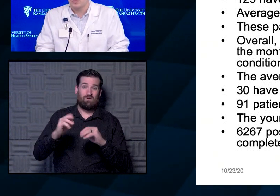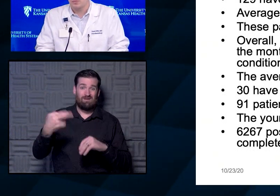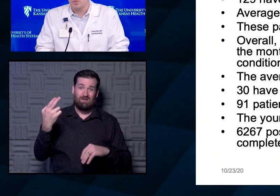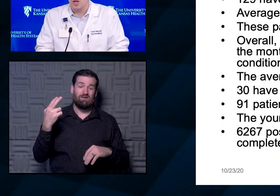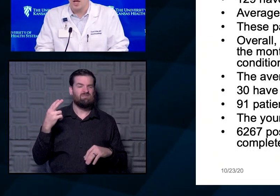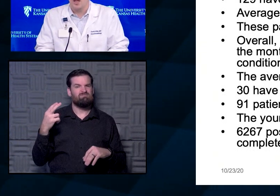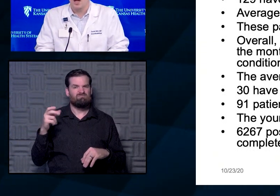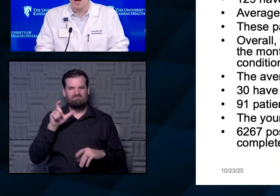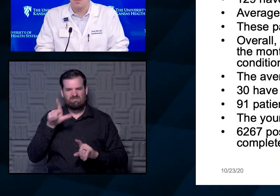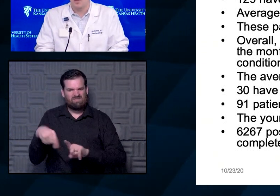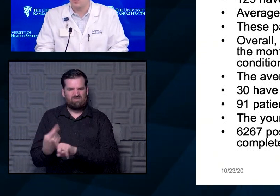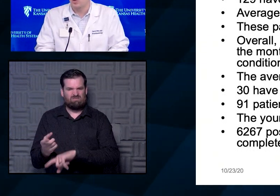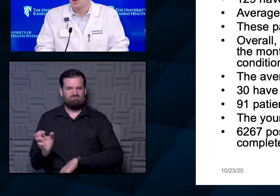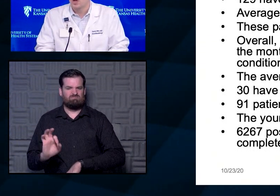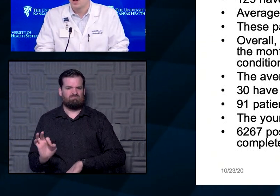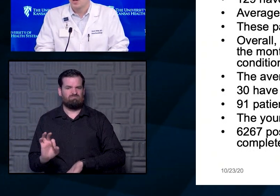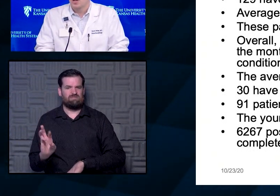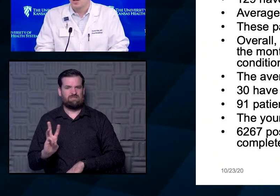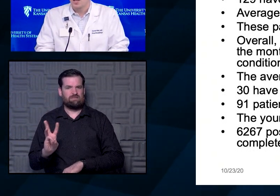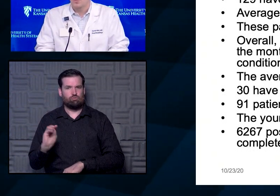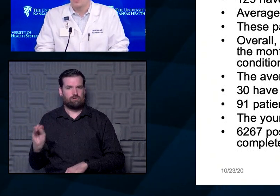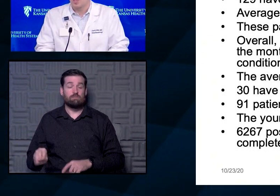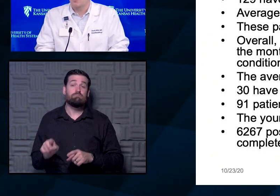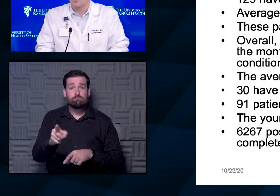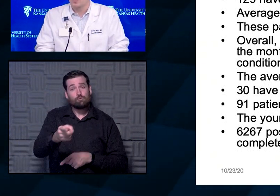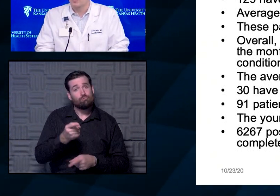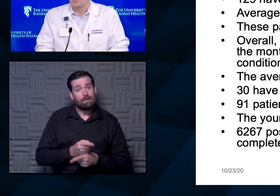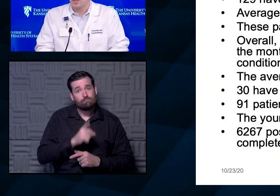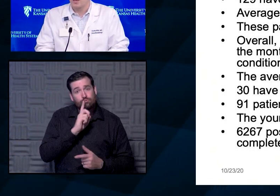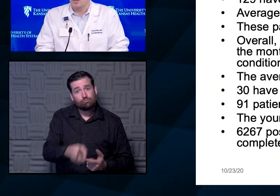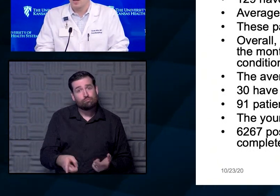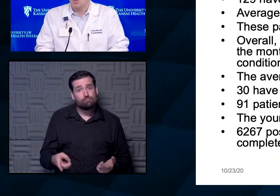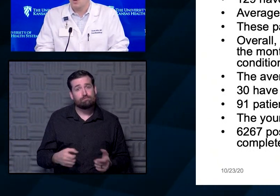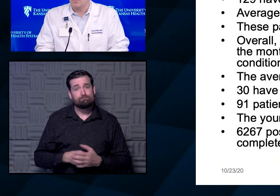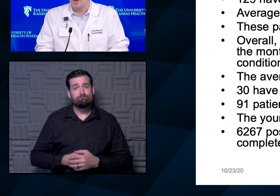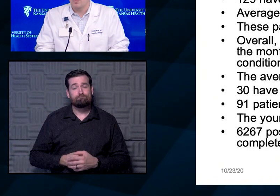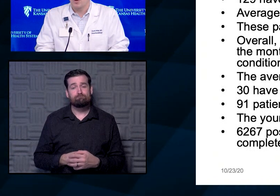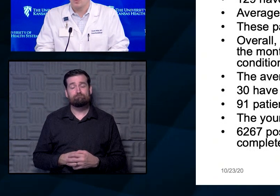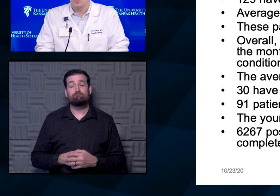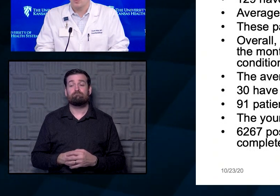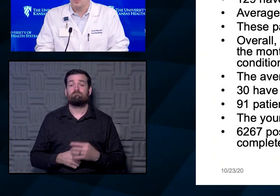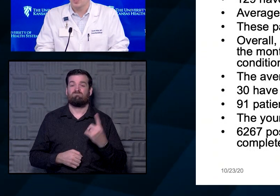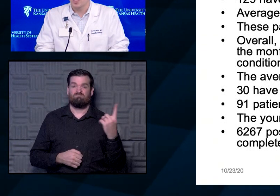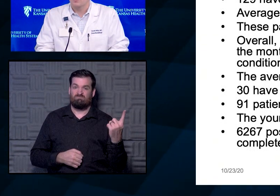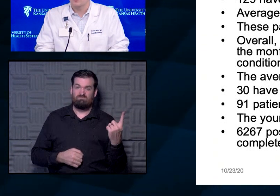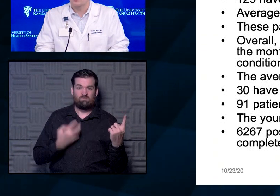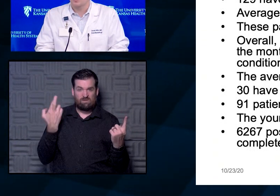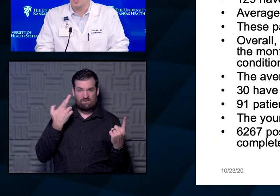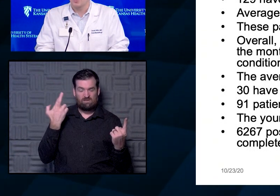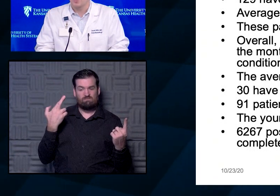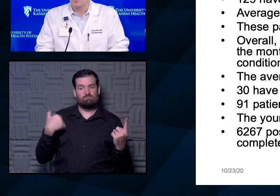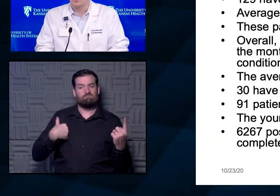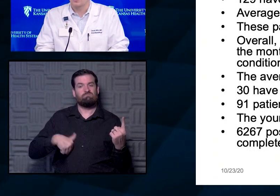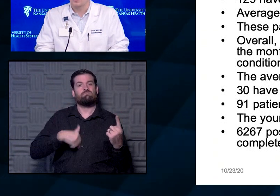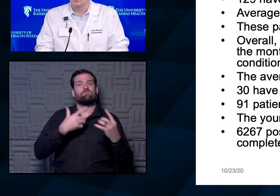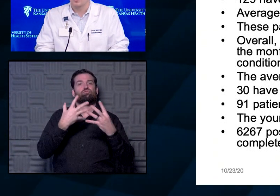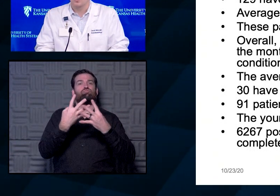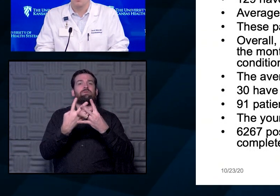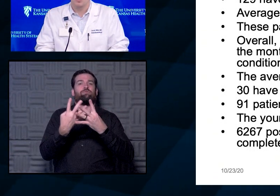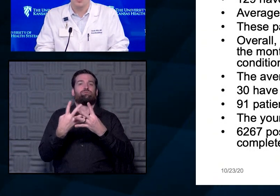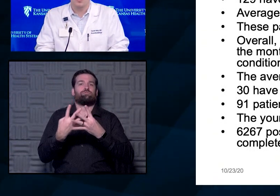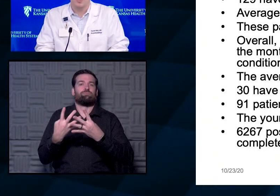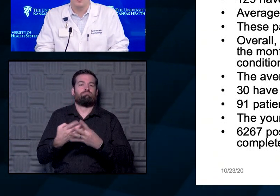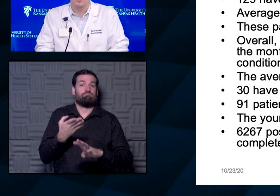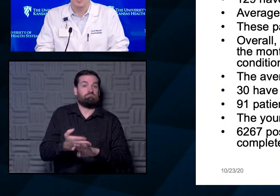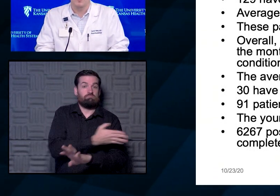6%. And that's true. There's a lot of good reasons for that. One of them, though, is we're doing a lot of screening tests.